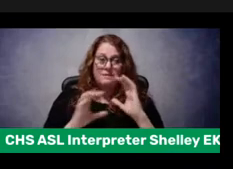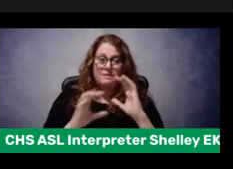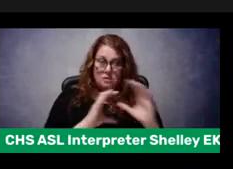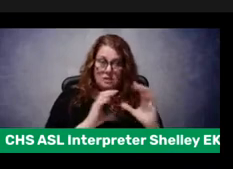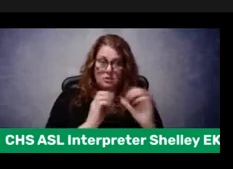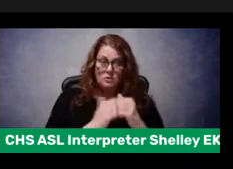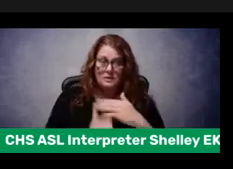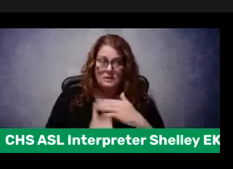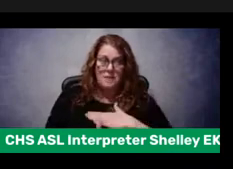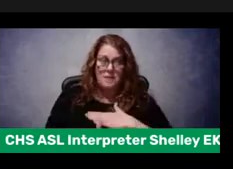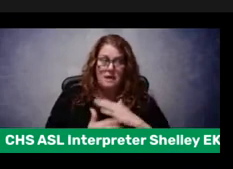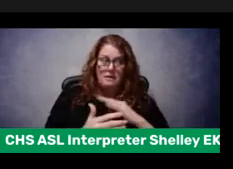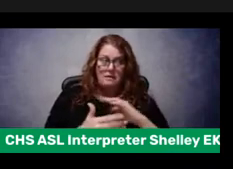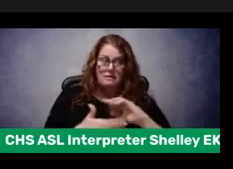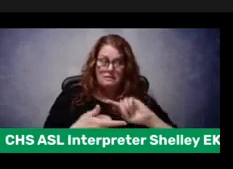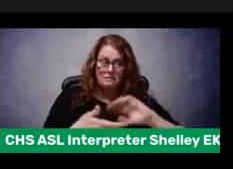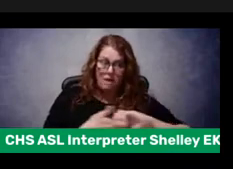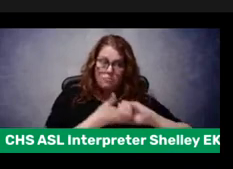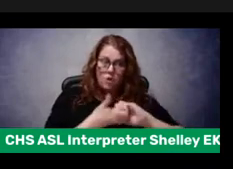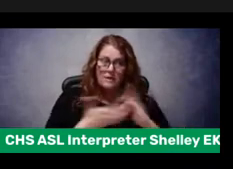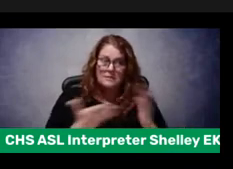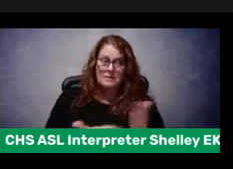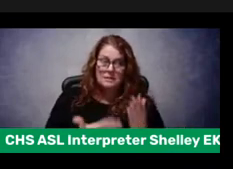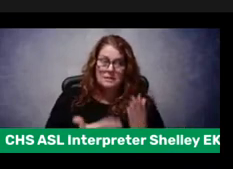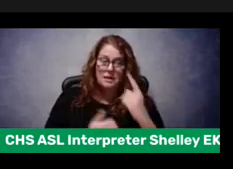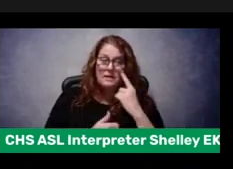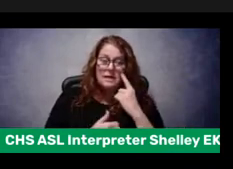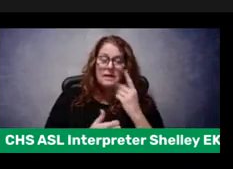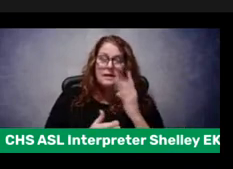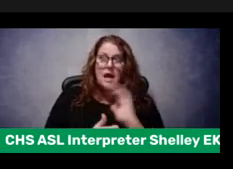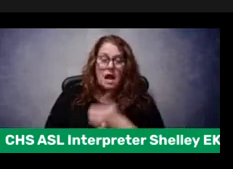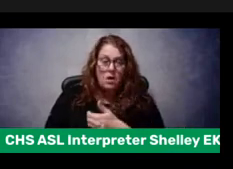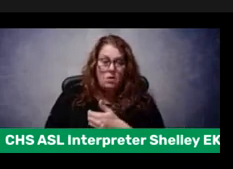my comrades here. But I think